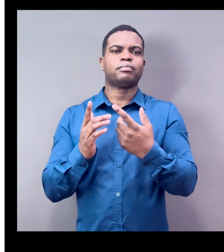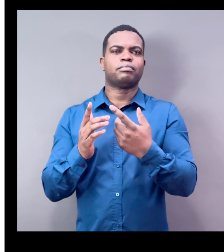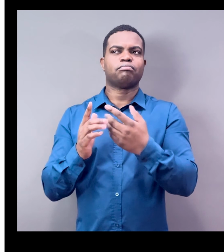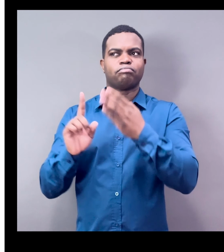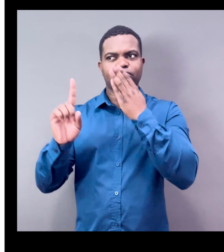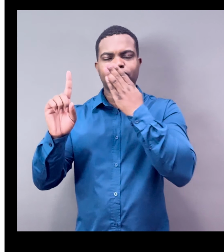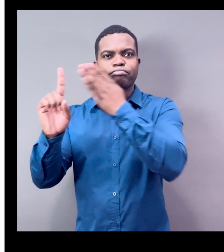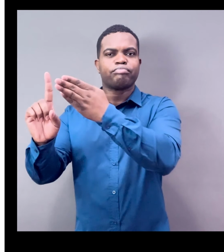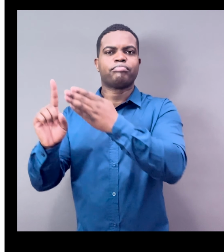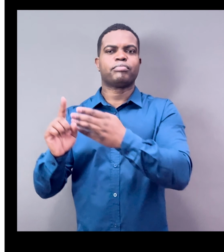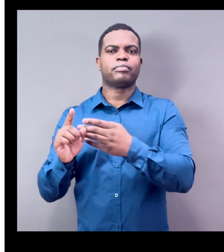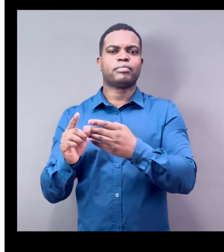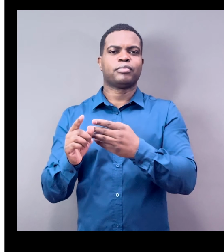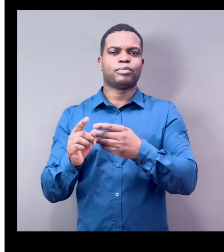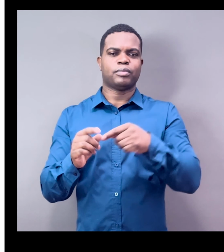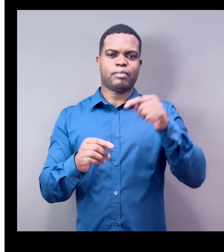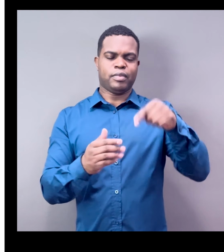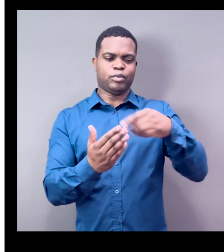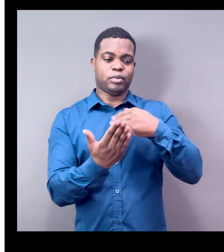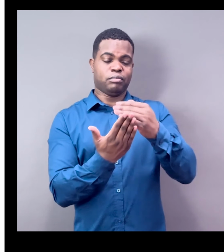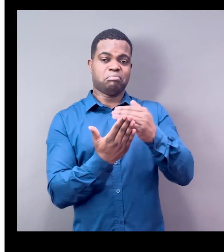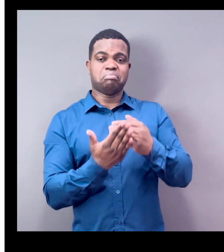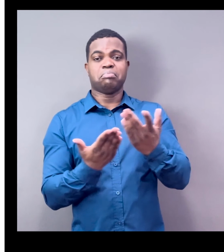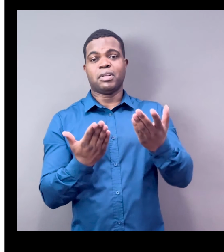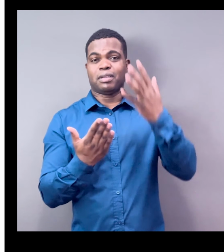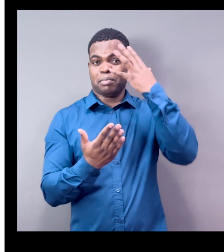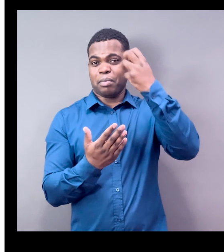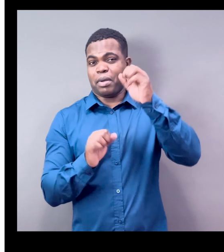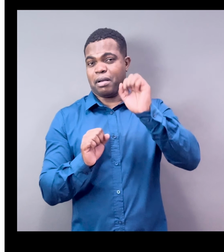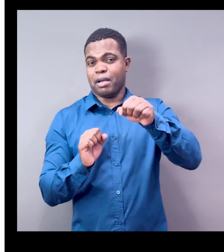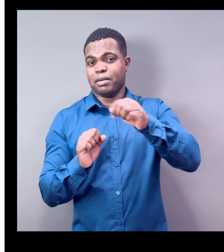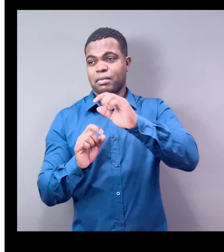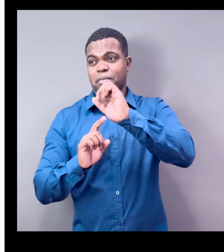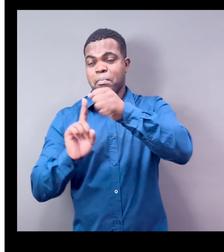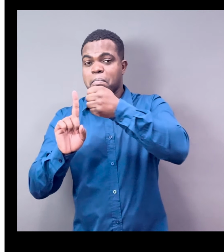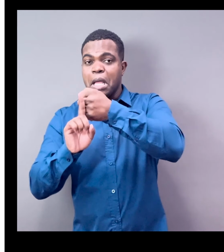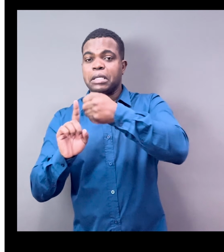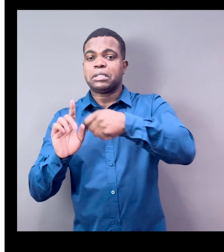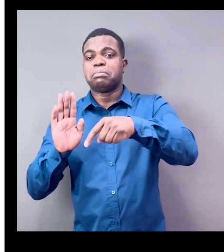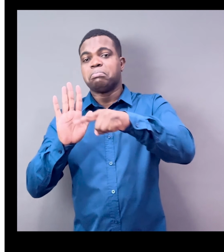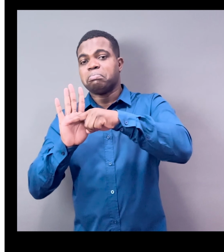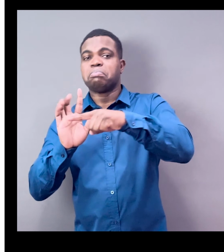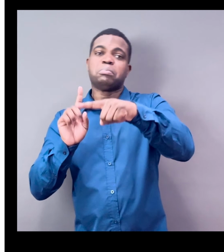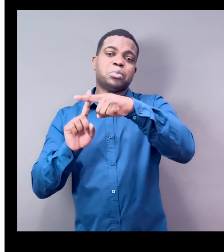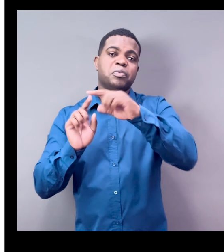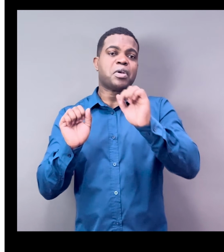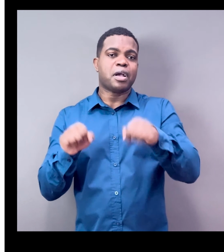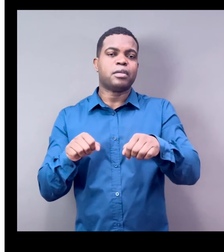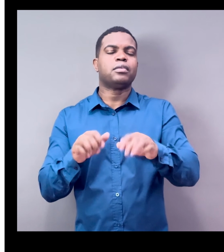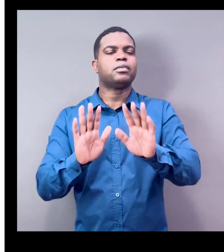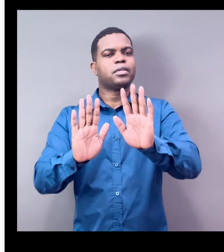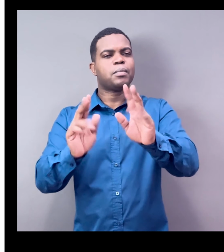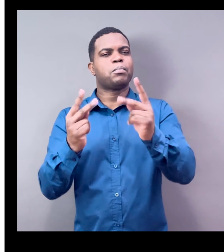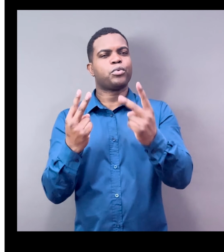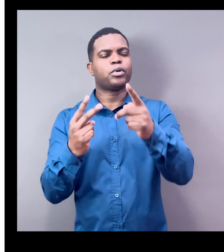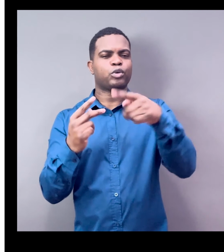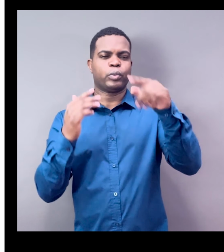your community engagement efforts. Remember, this effect could be positive or negative. So you need to